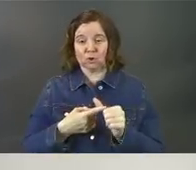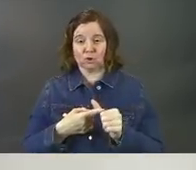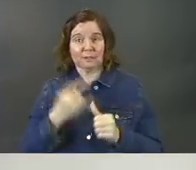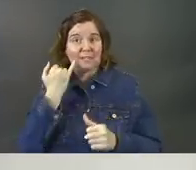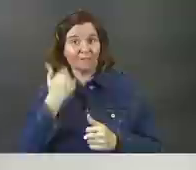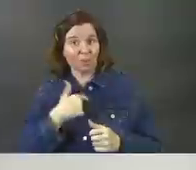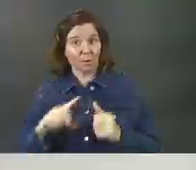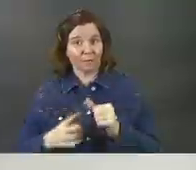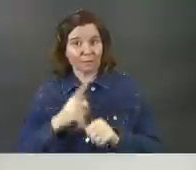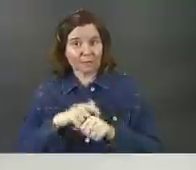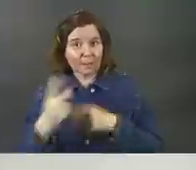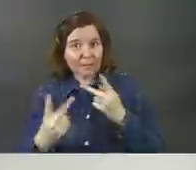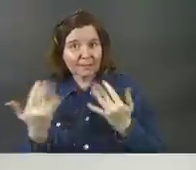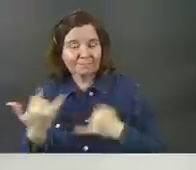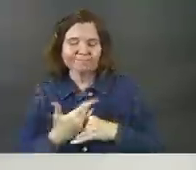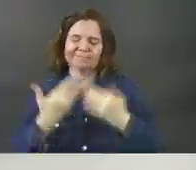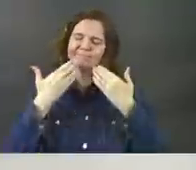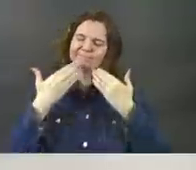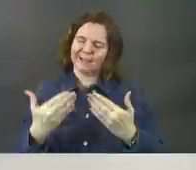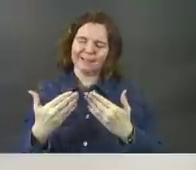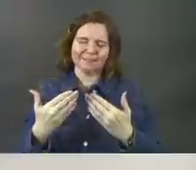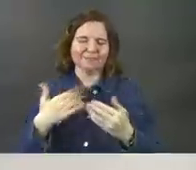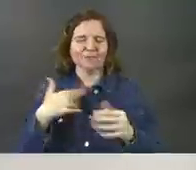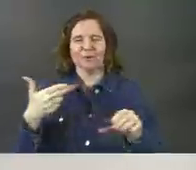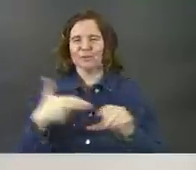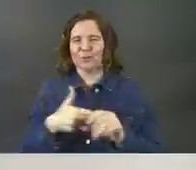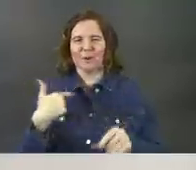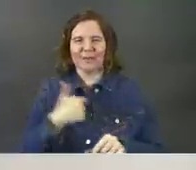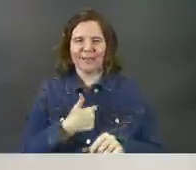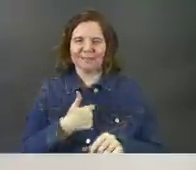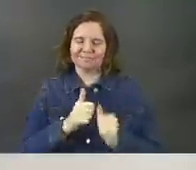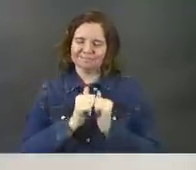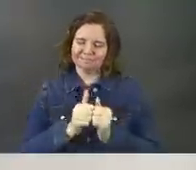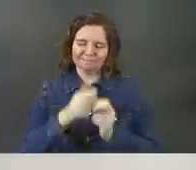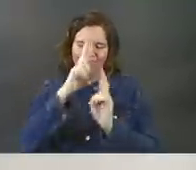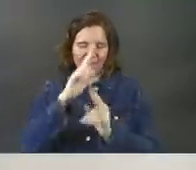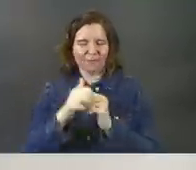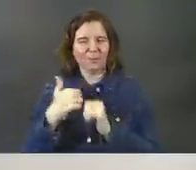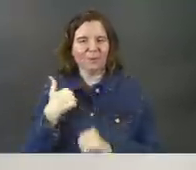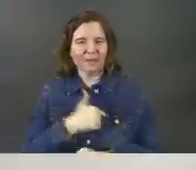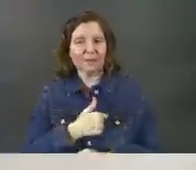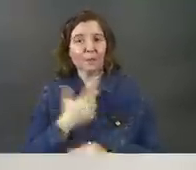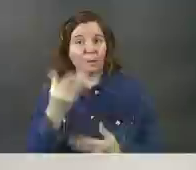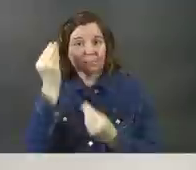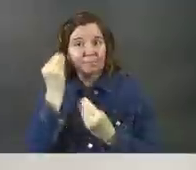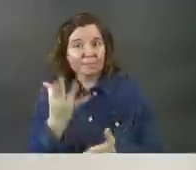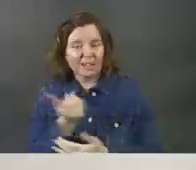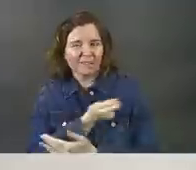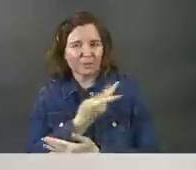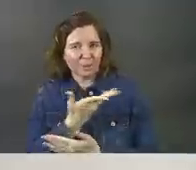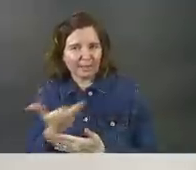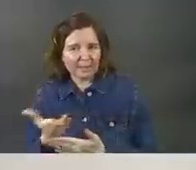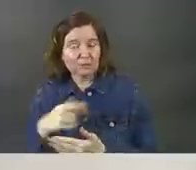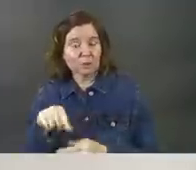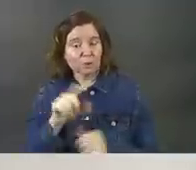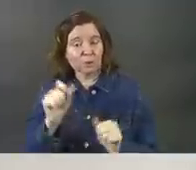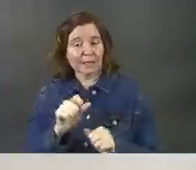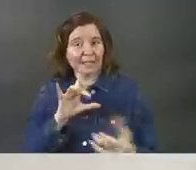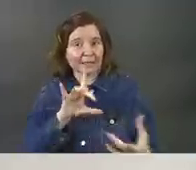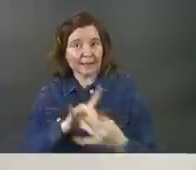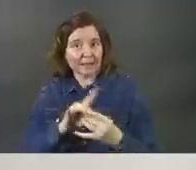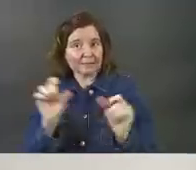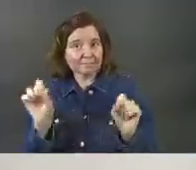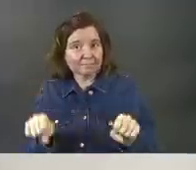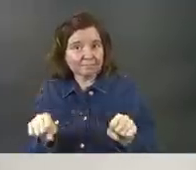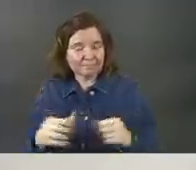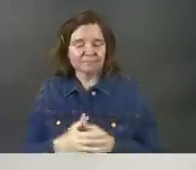off, if you are a first-time guest today, thank you so much for joining us. It is such an honor to have you with us. Want to let you know about a few things so that you can get